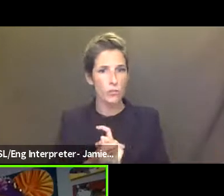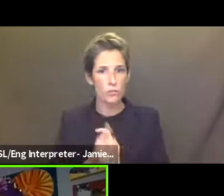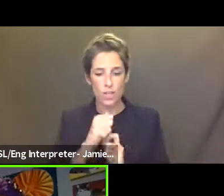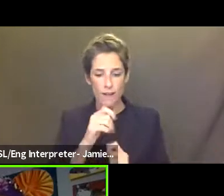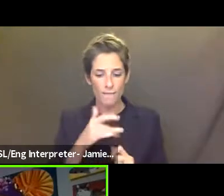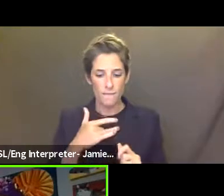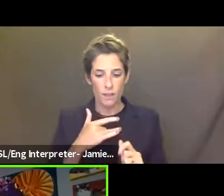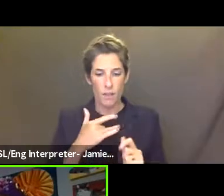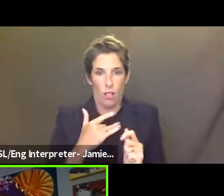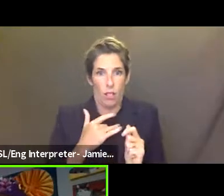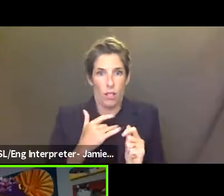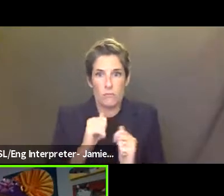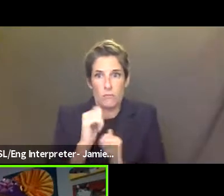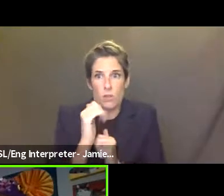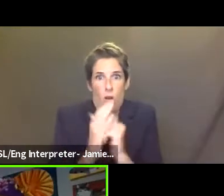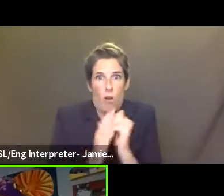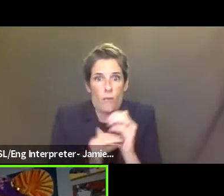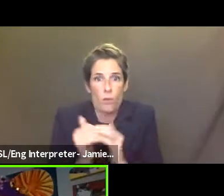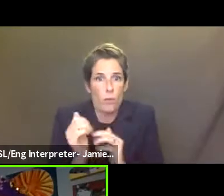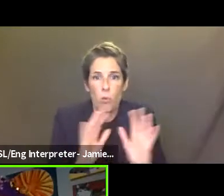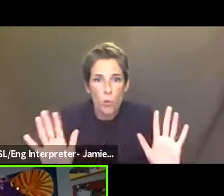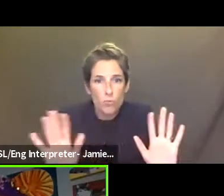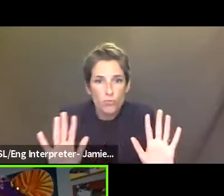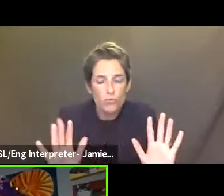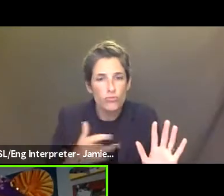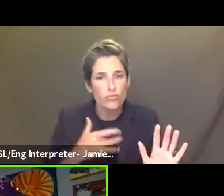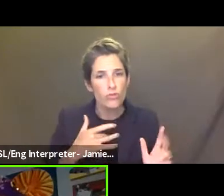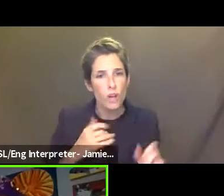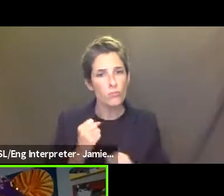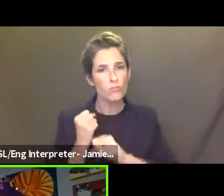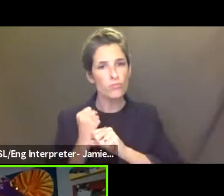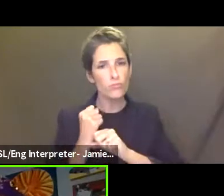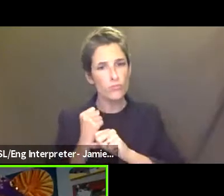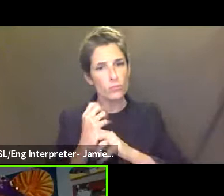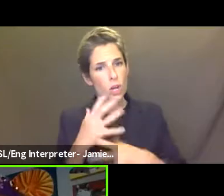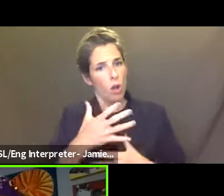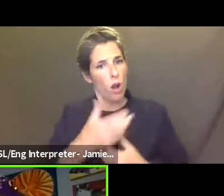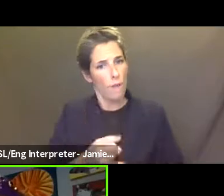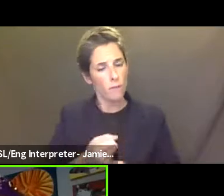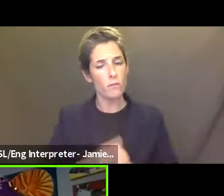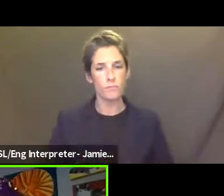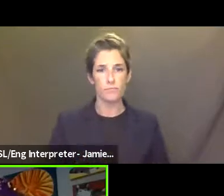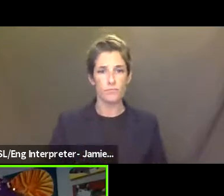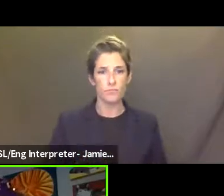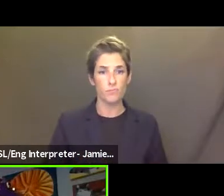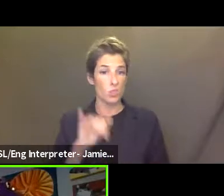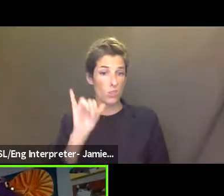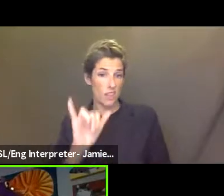floor around people. So that was a way sort of mending for me